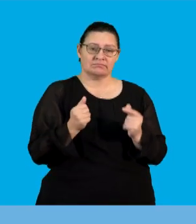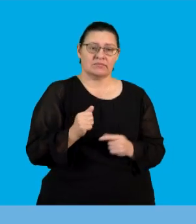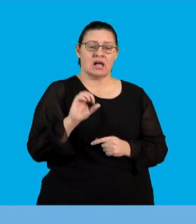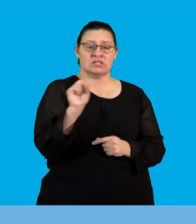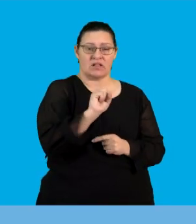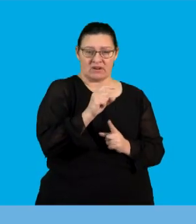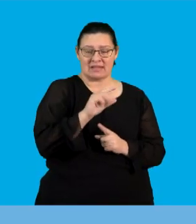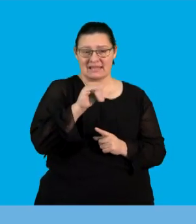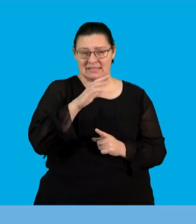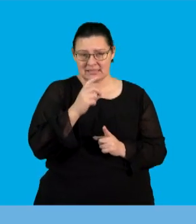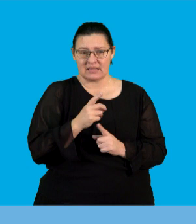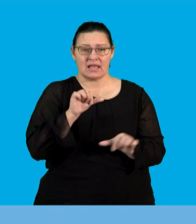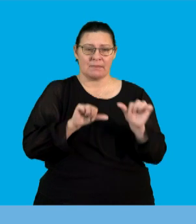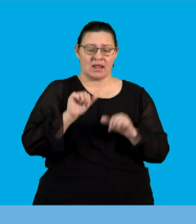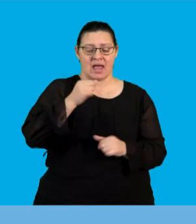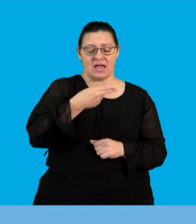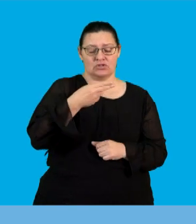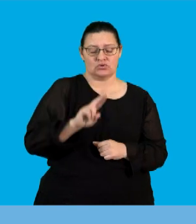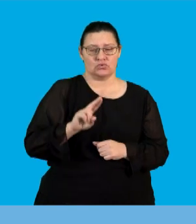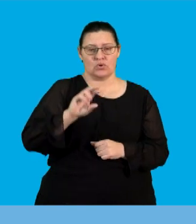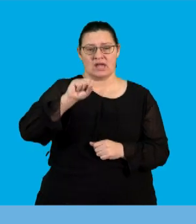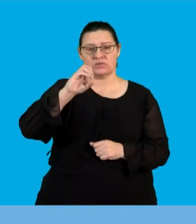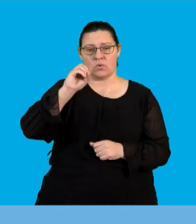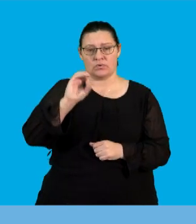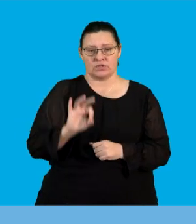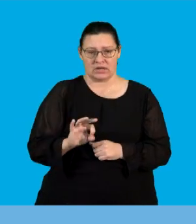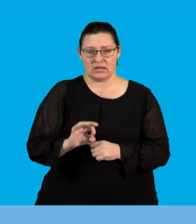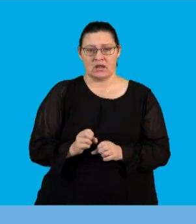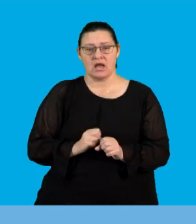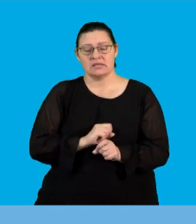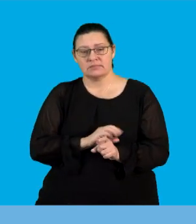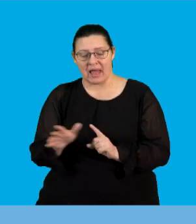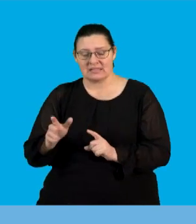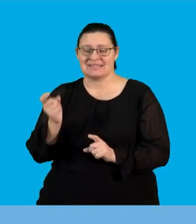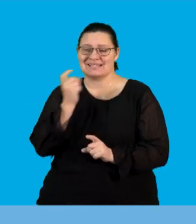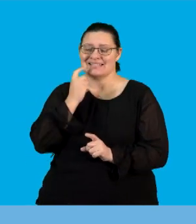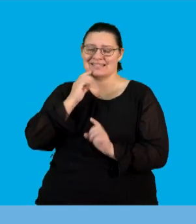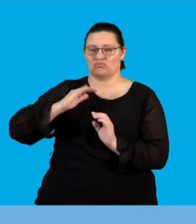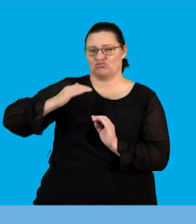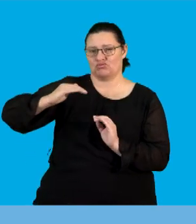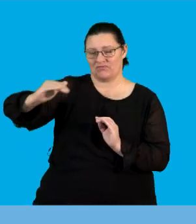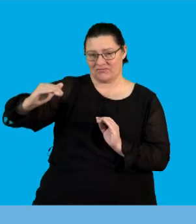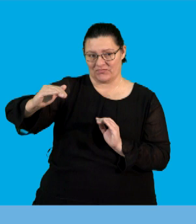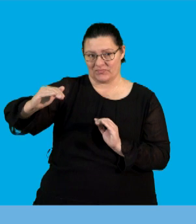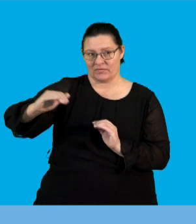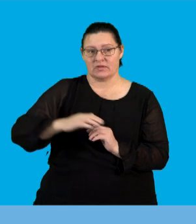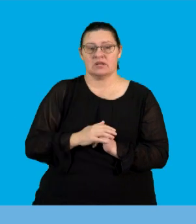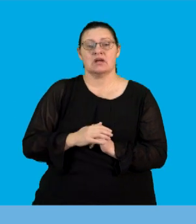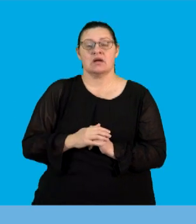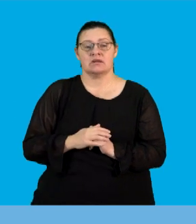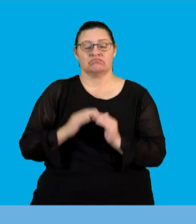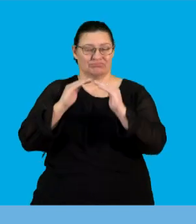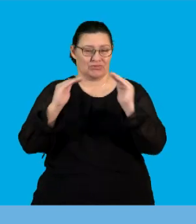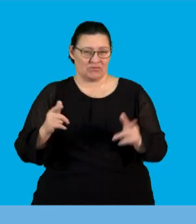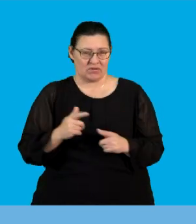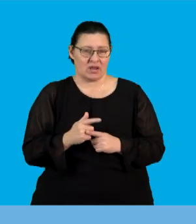diluted sulfurous acid, which has a chemical formula H2SO3, splashes onto zinc roof sheeting. Where the